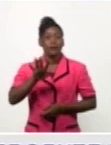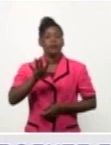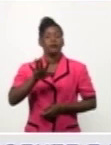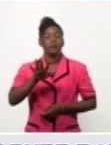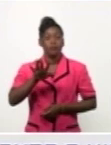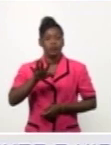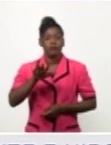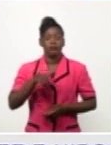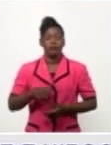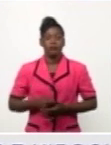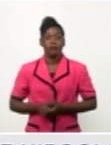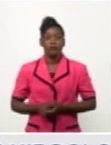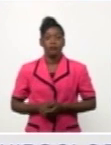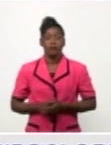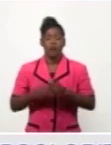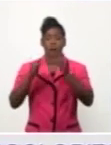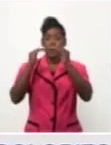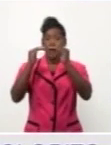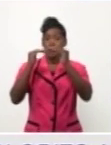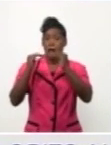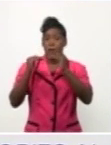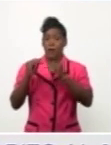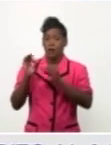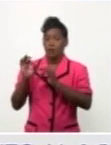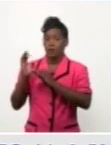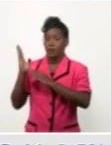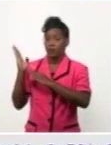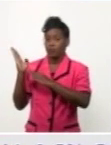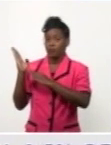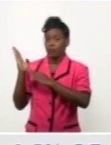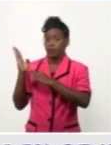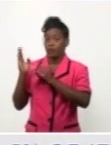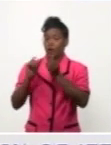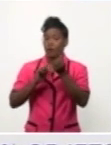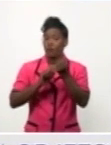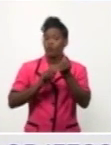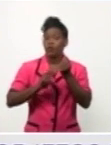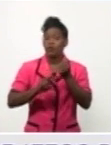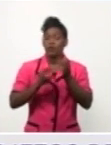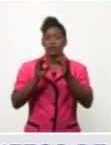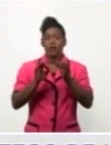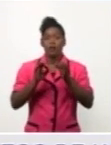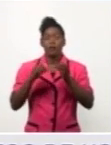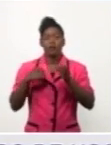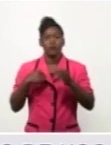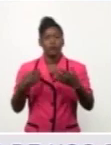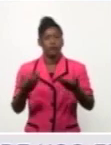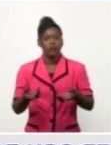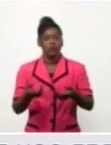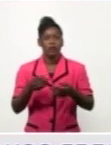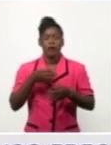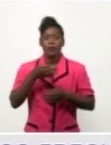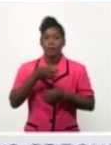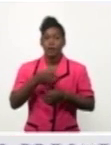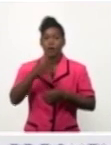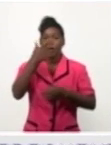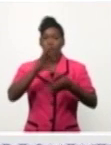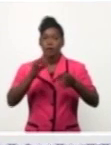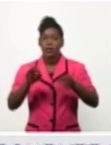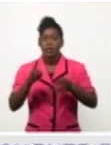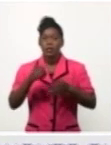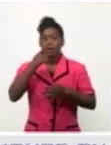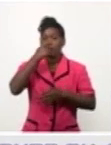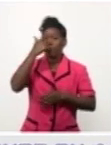1.25 per 100,000 inhabitants. The rest of the provinces, I always mention them: Artemisa, Ciego